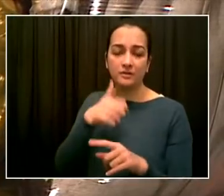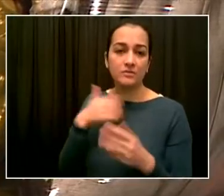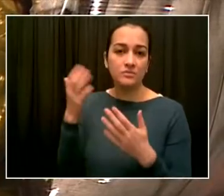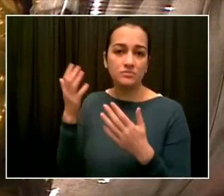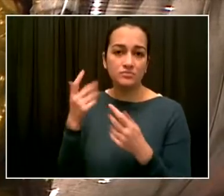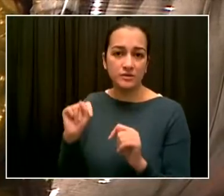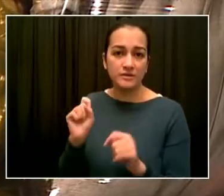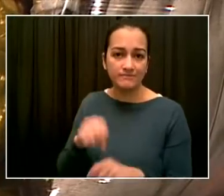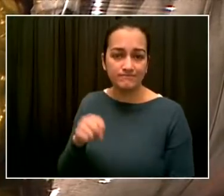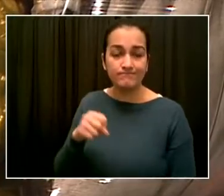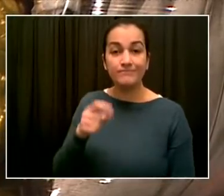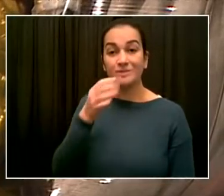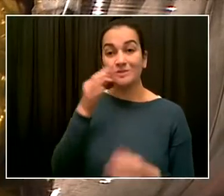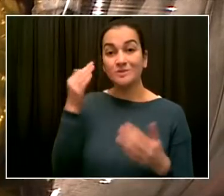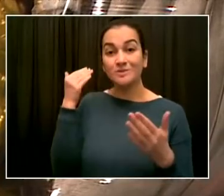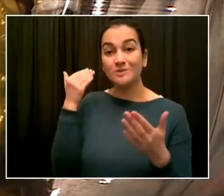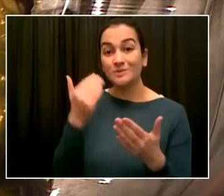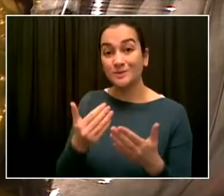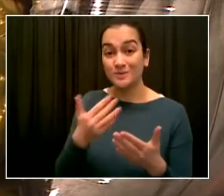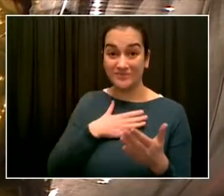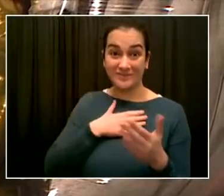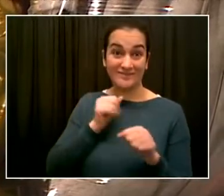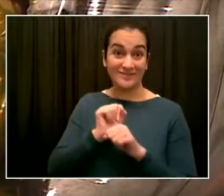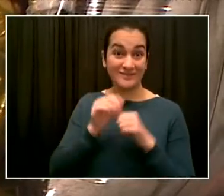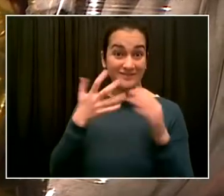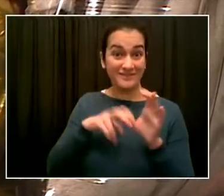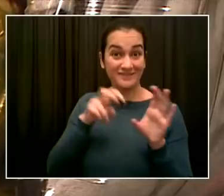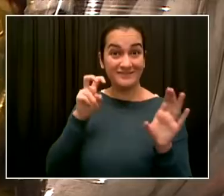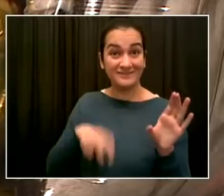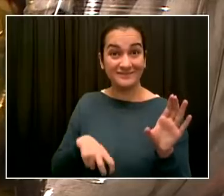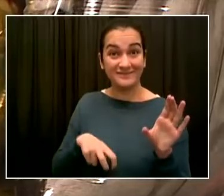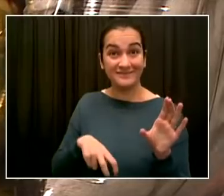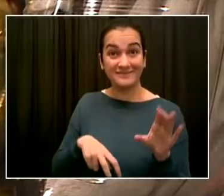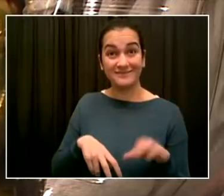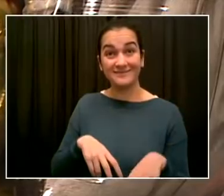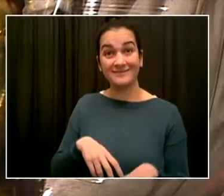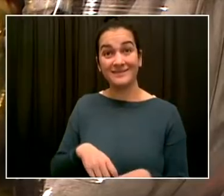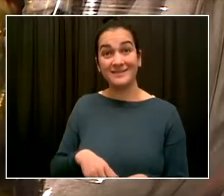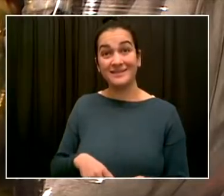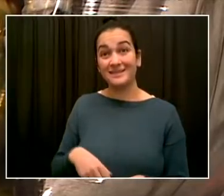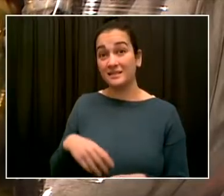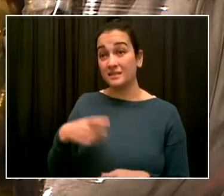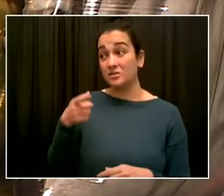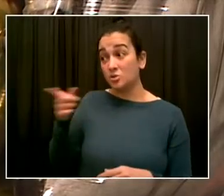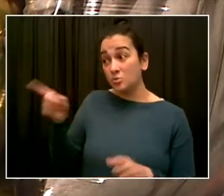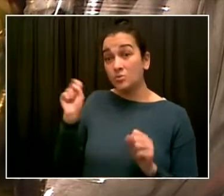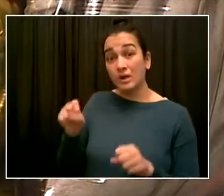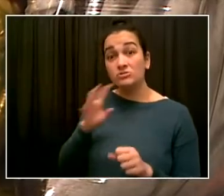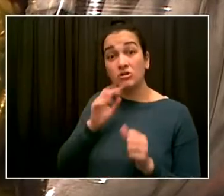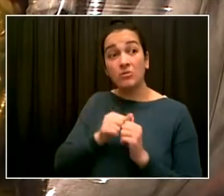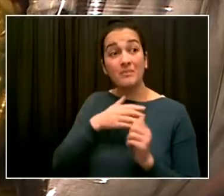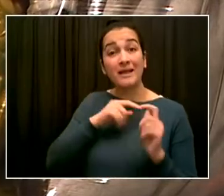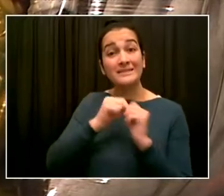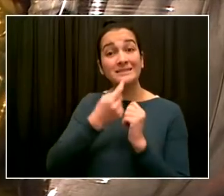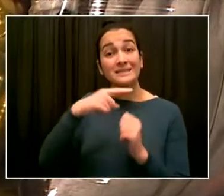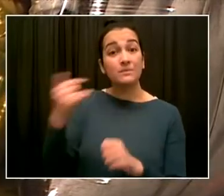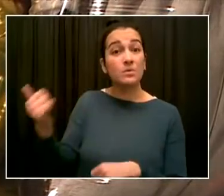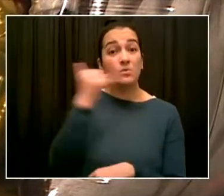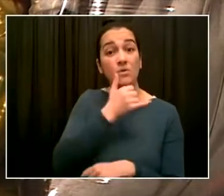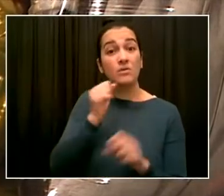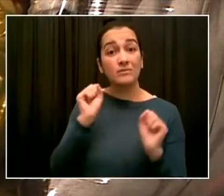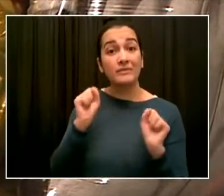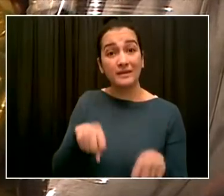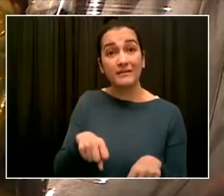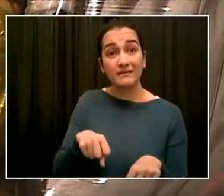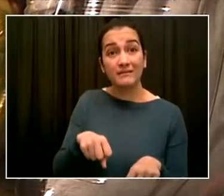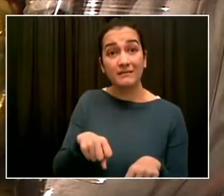team will certainly always be available to answer questions as well. So the floor is now yours for your two questions. Thank